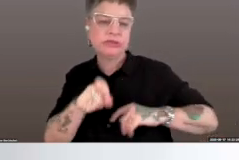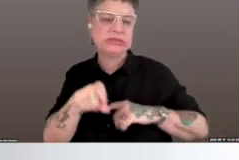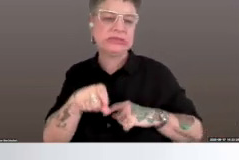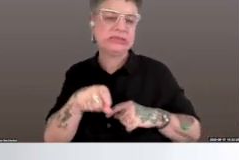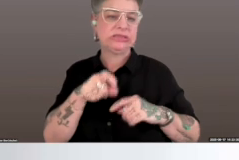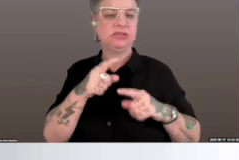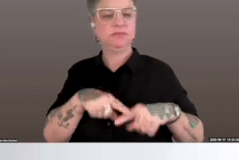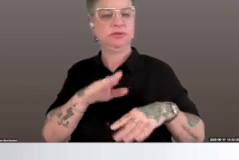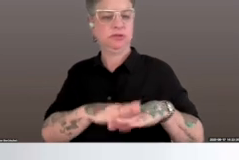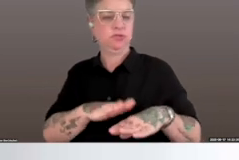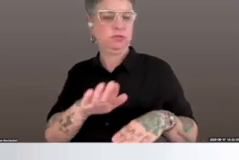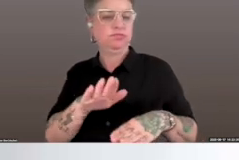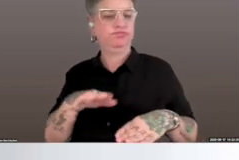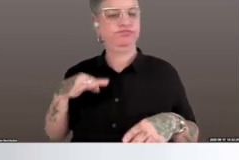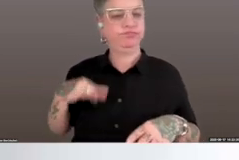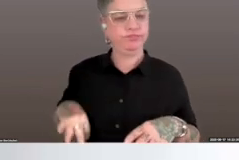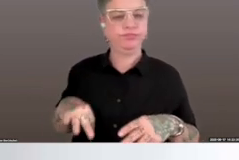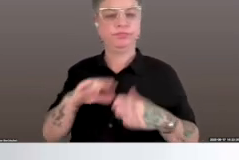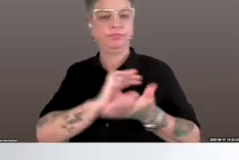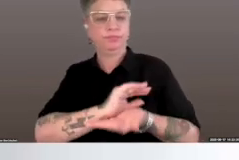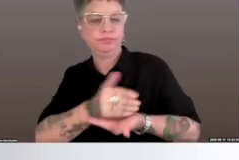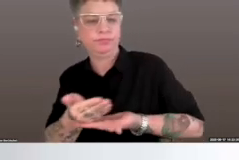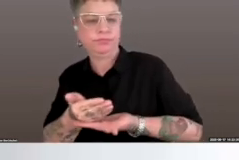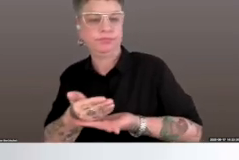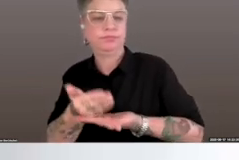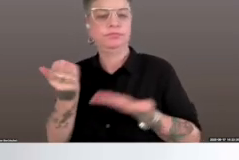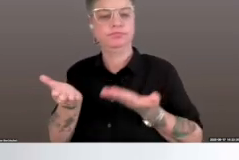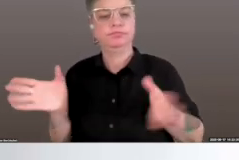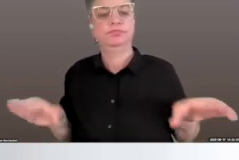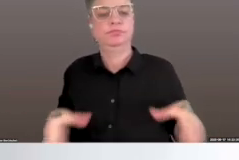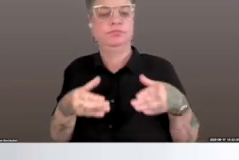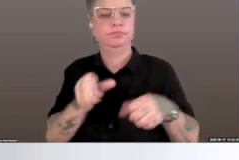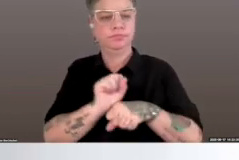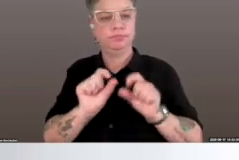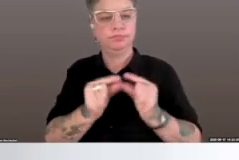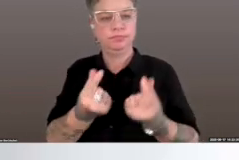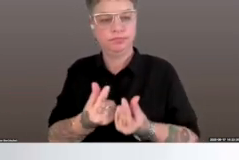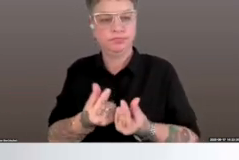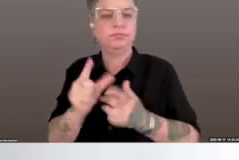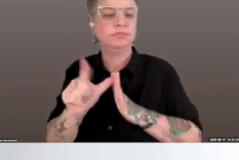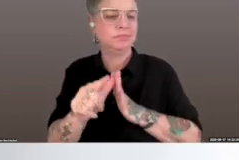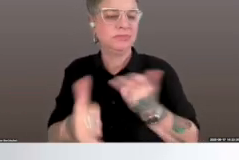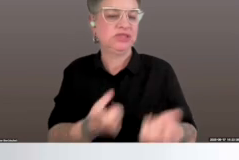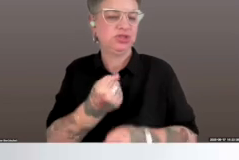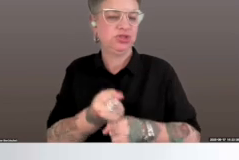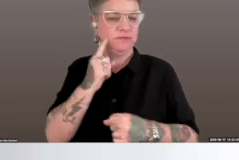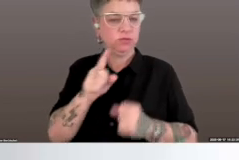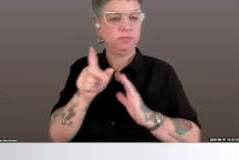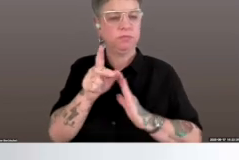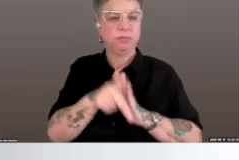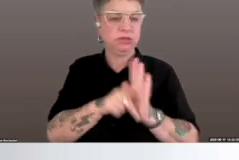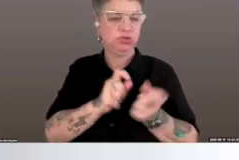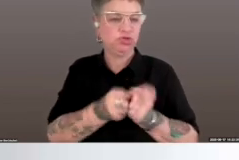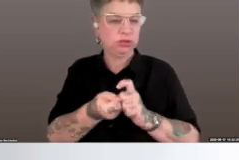incentive amounts. Staff may hold a public work group to solicit feedback on the incentive structure later this year for potential policy changes to